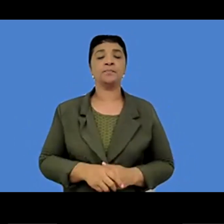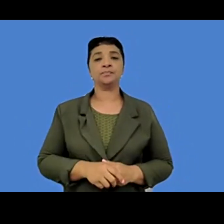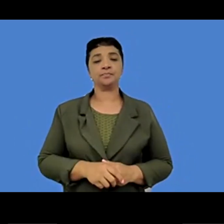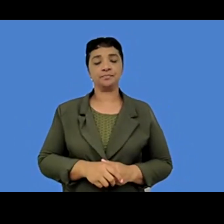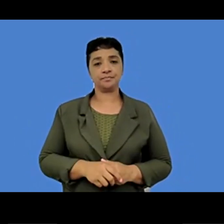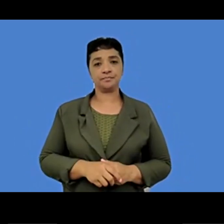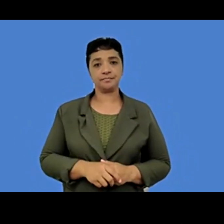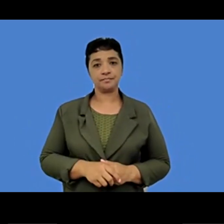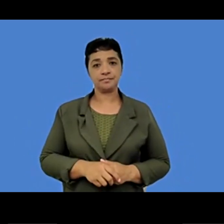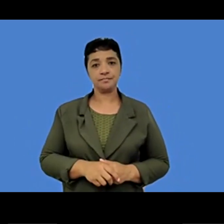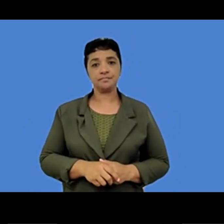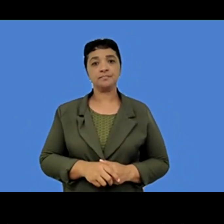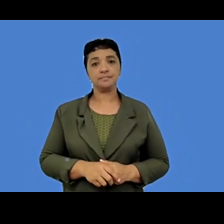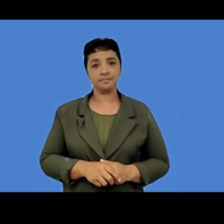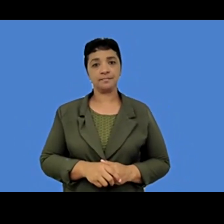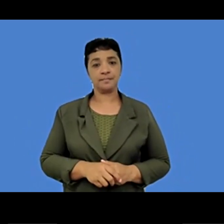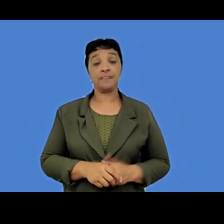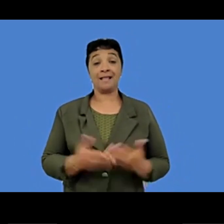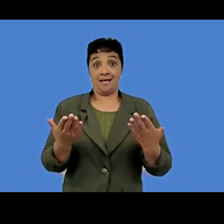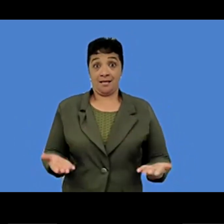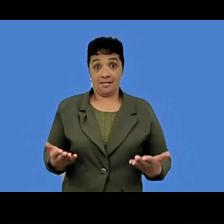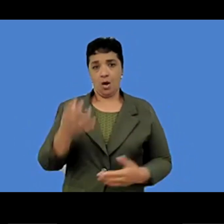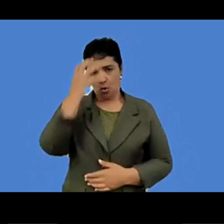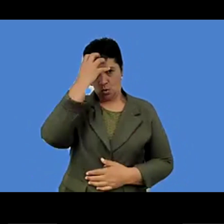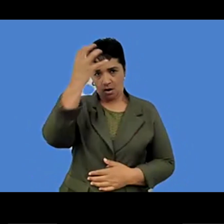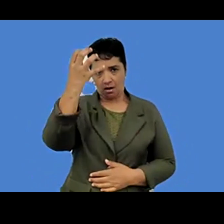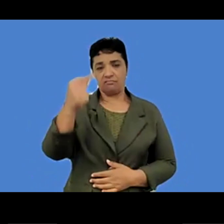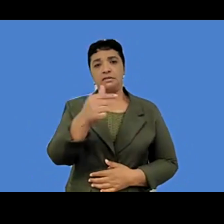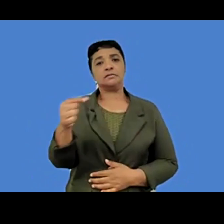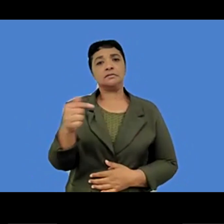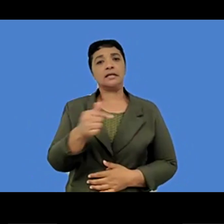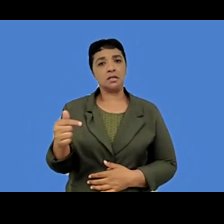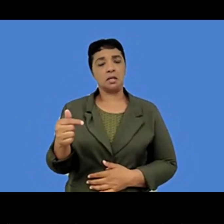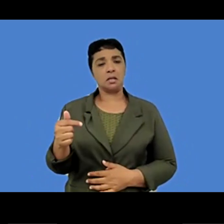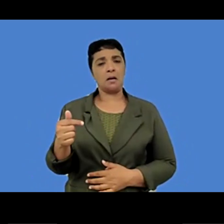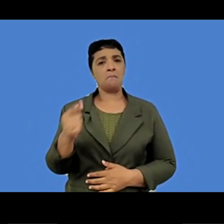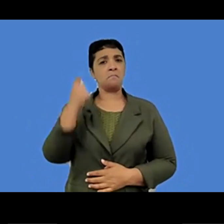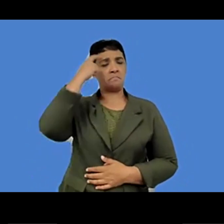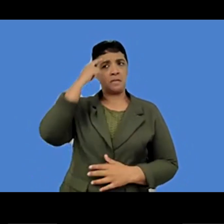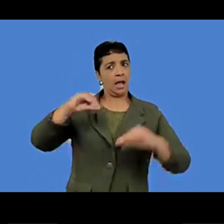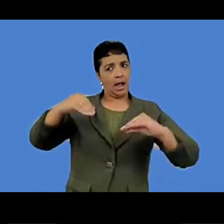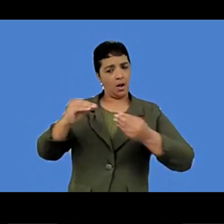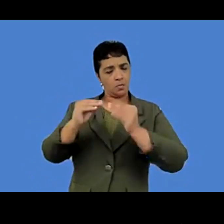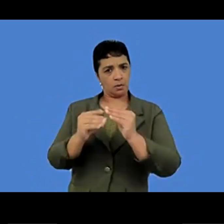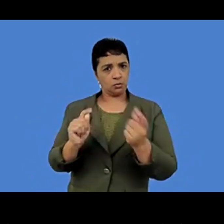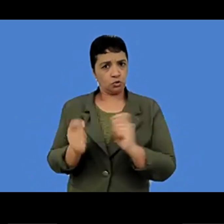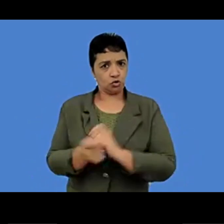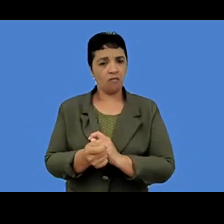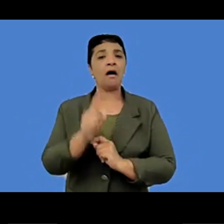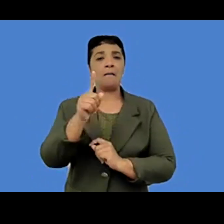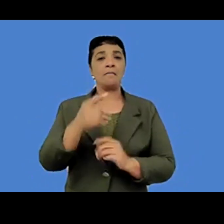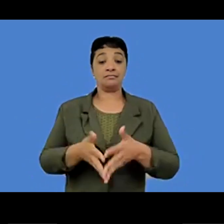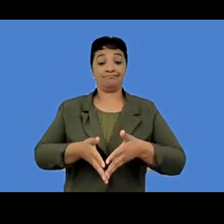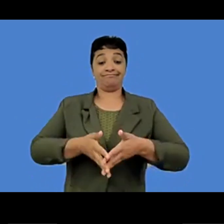this situation, the Tanzania government took a lot of steps, and one of them was the establishment of temporary